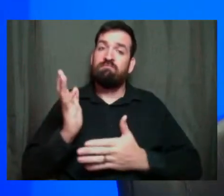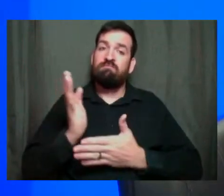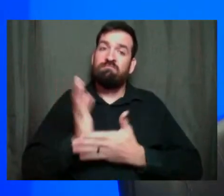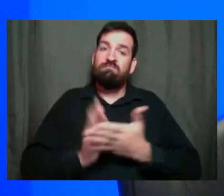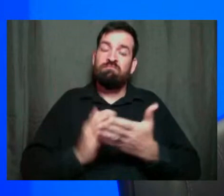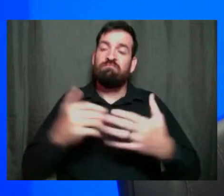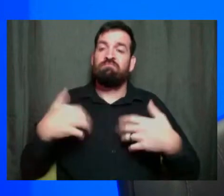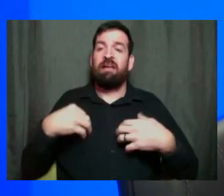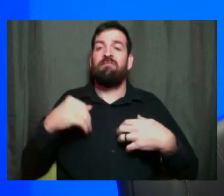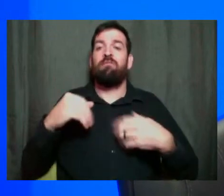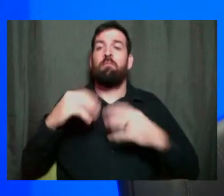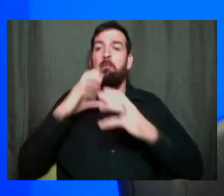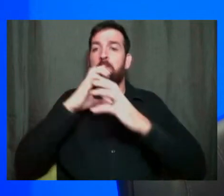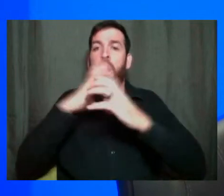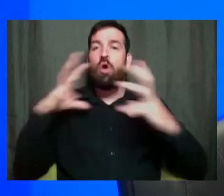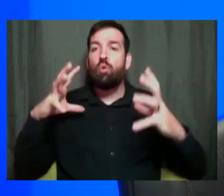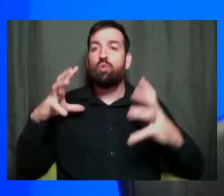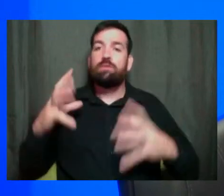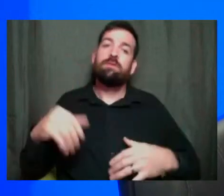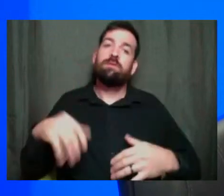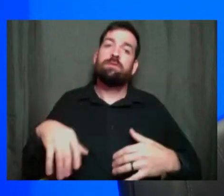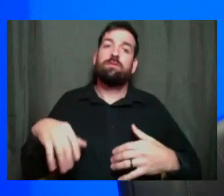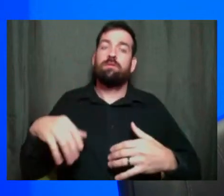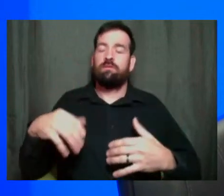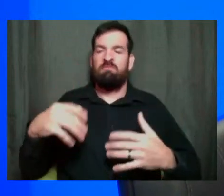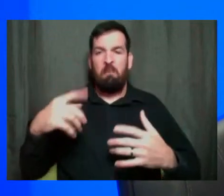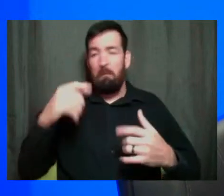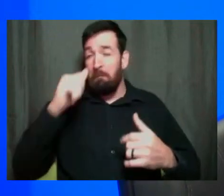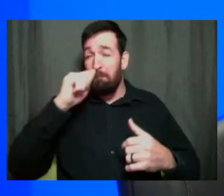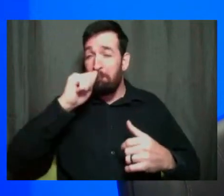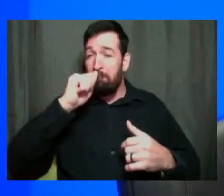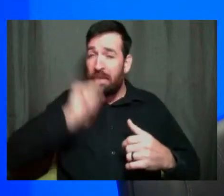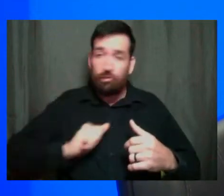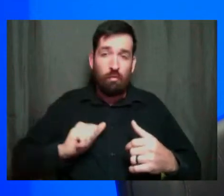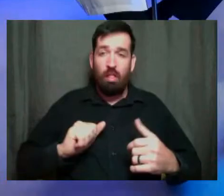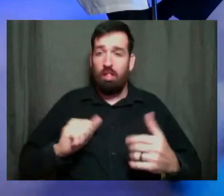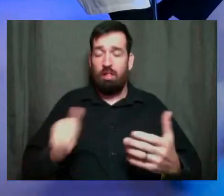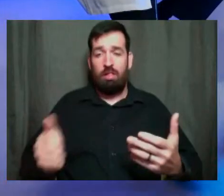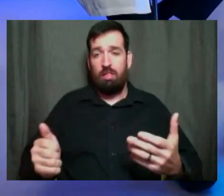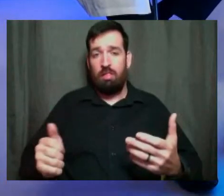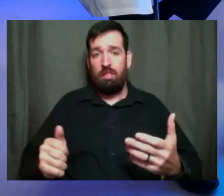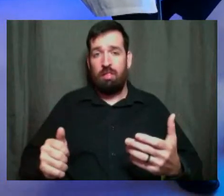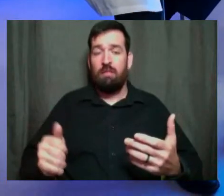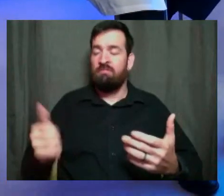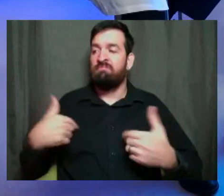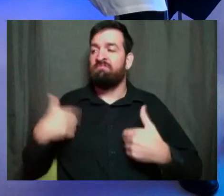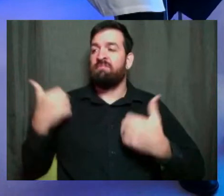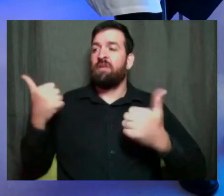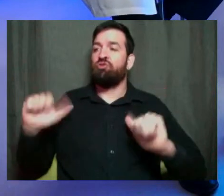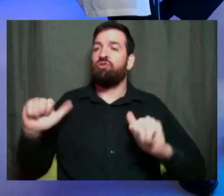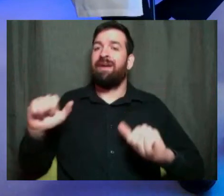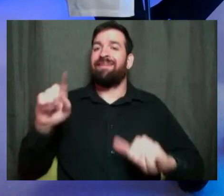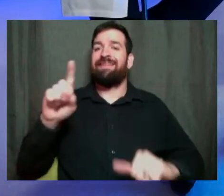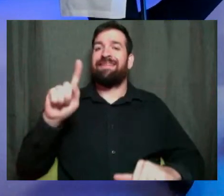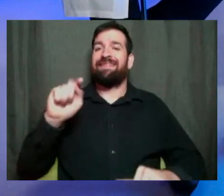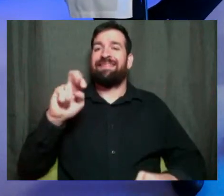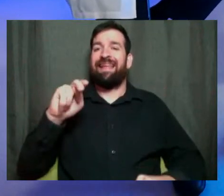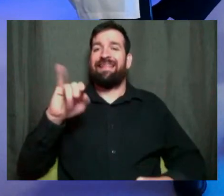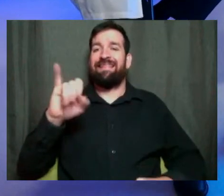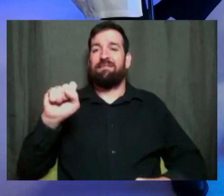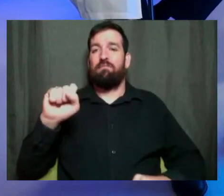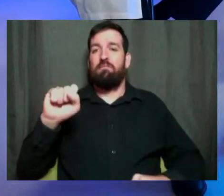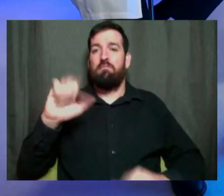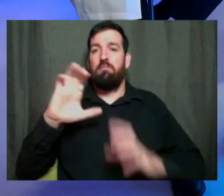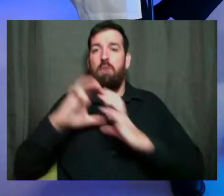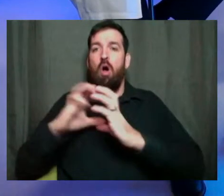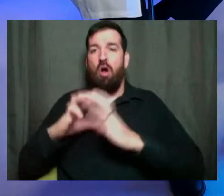back, and some will try that, and they are just miserable because they just are like. I tried determined the to whole sleep on tennis their ball in the back thing, doesn't mean good. And my wife is just